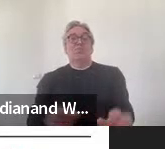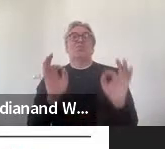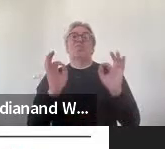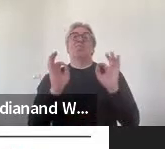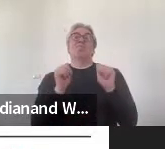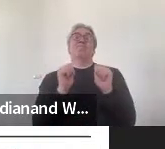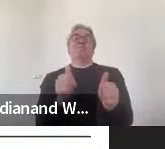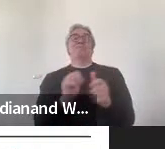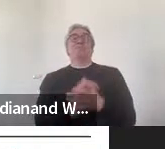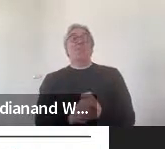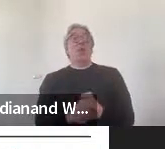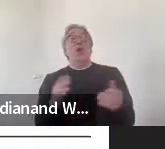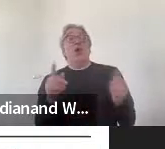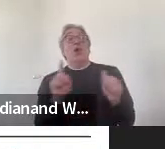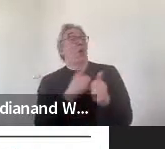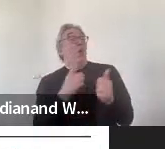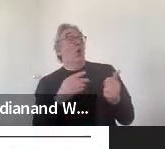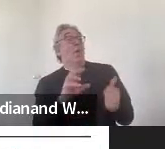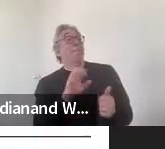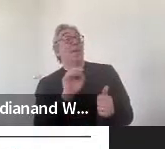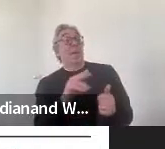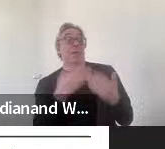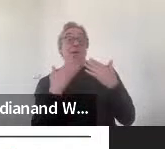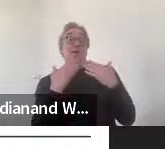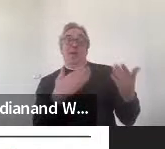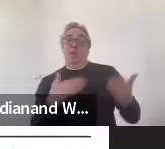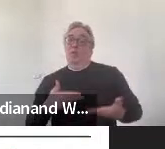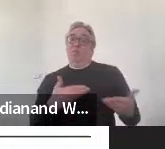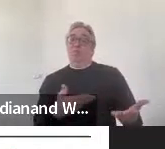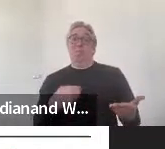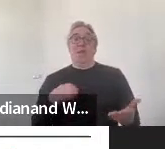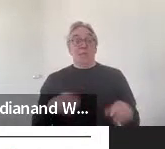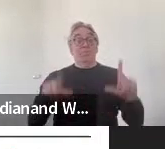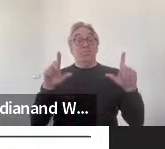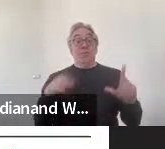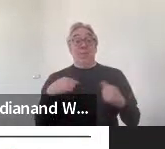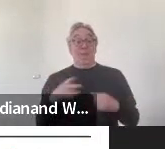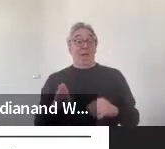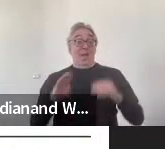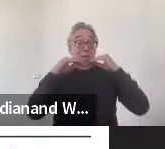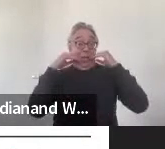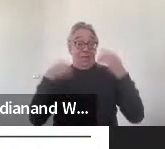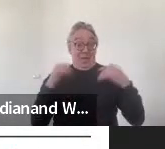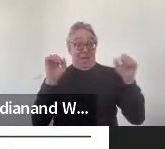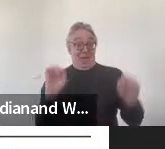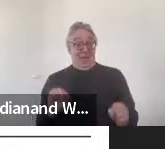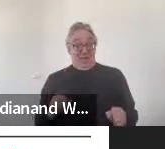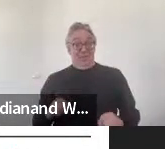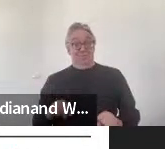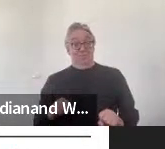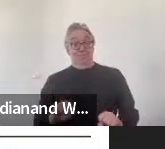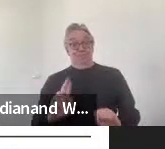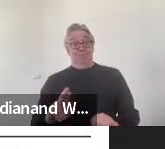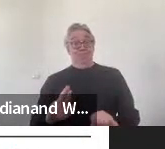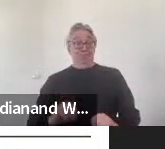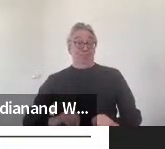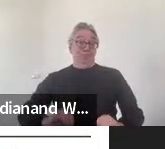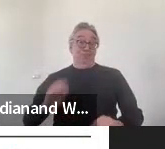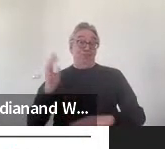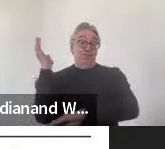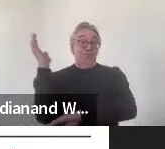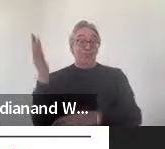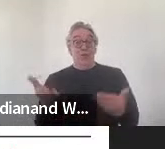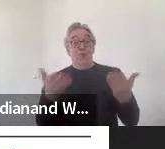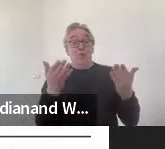Good. Thank you very much, Miriam, for this introduction. I'm very happy and pleased to be here today and to present you